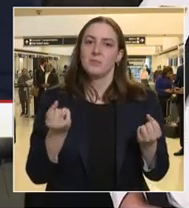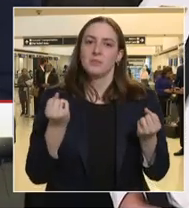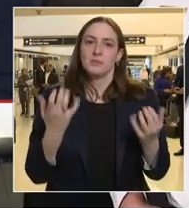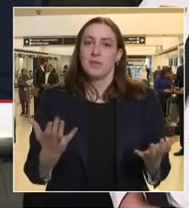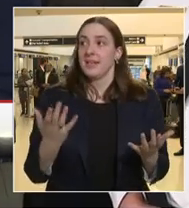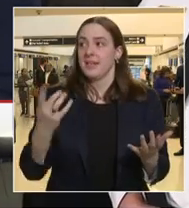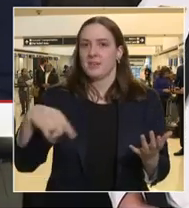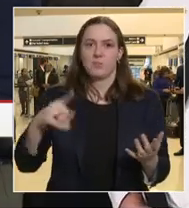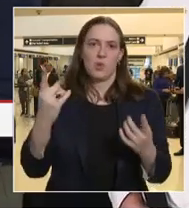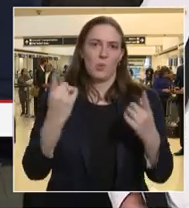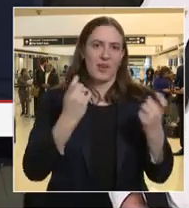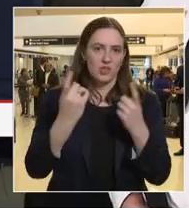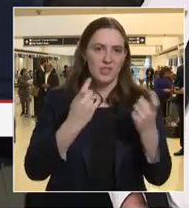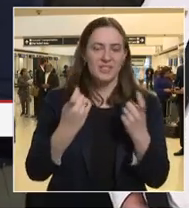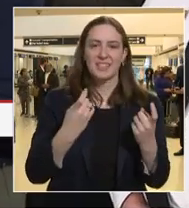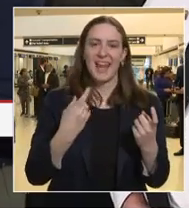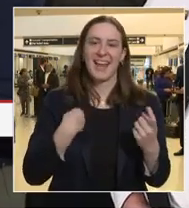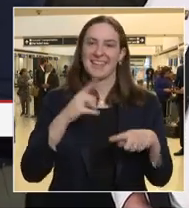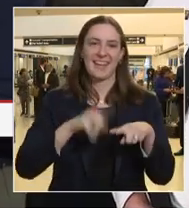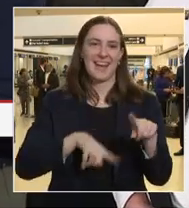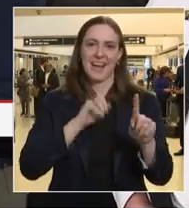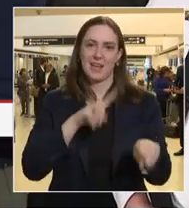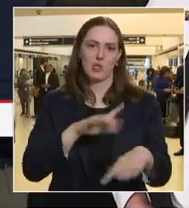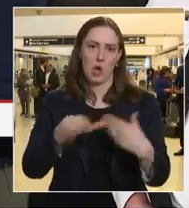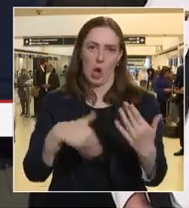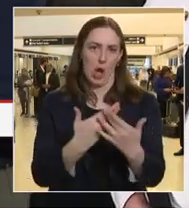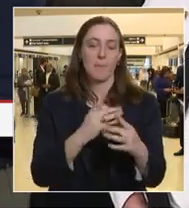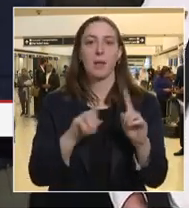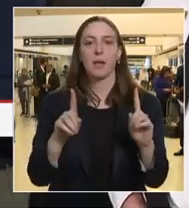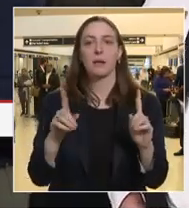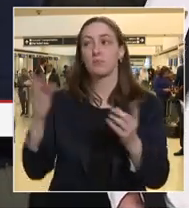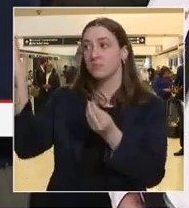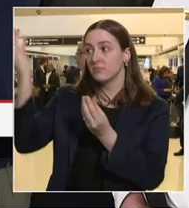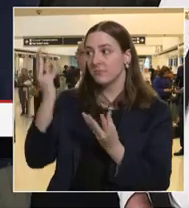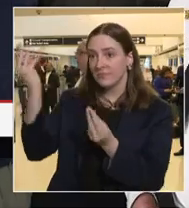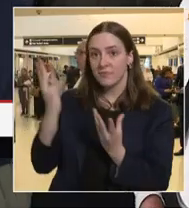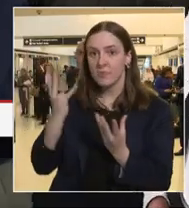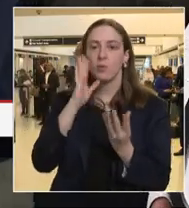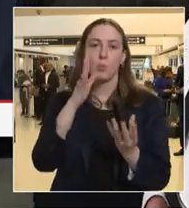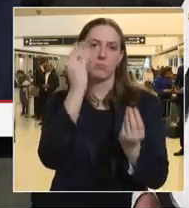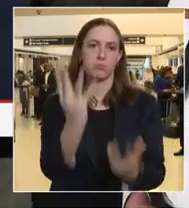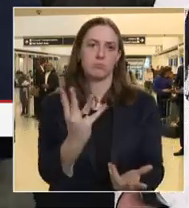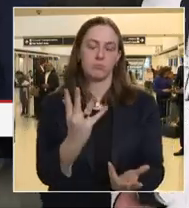many, but we'll provide additional information as it comes. Thank you.